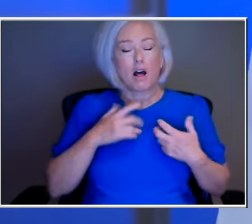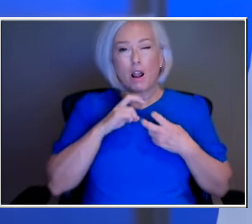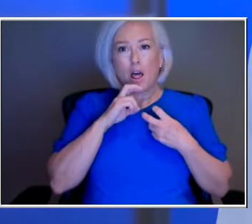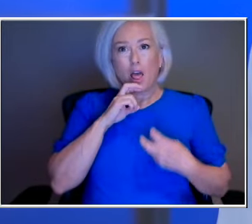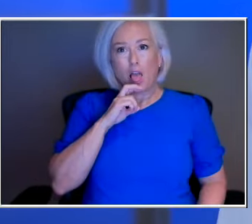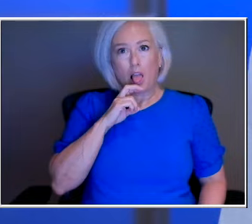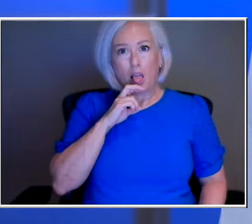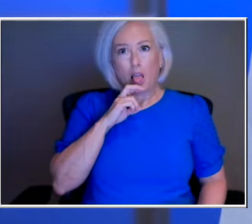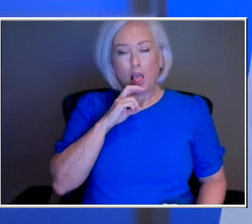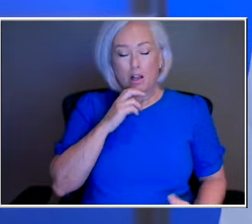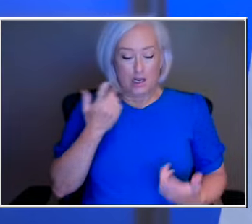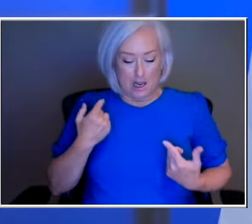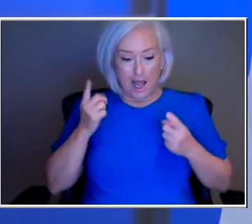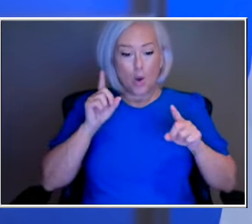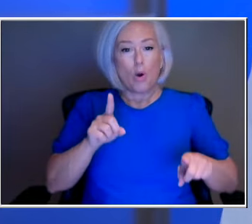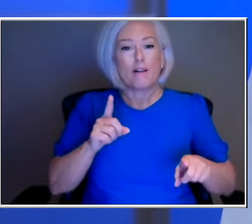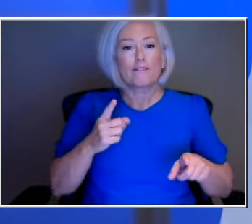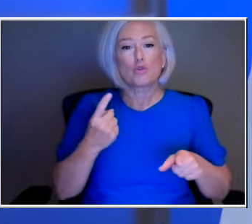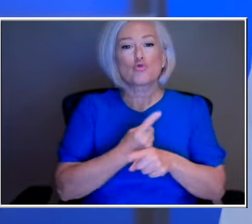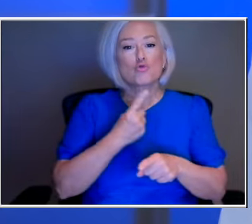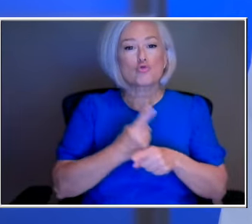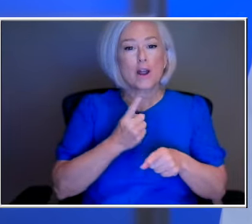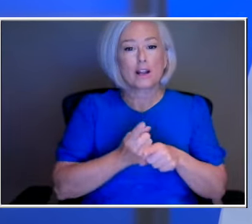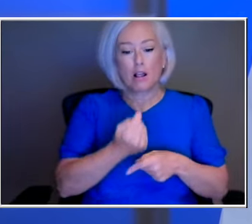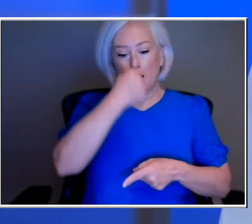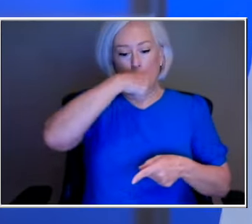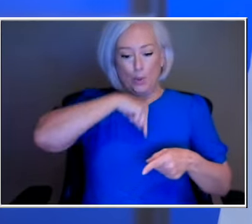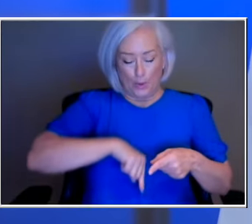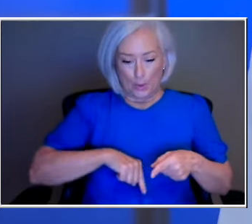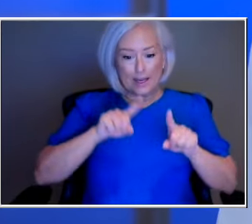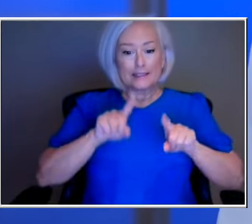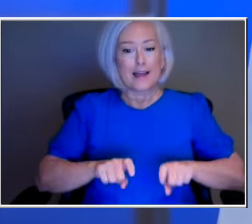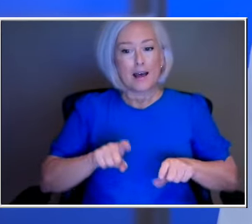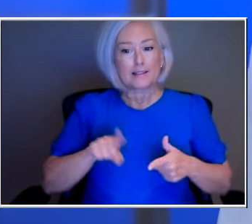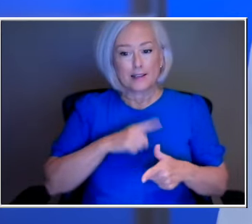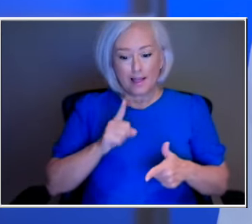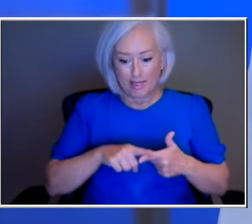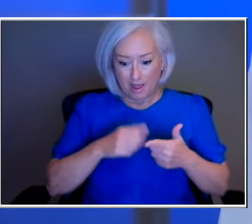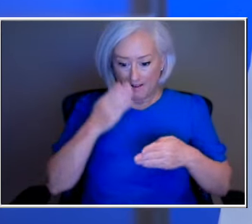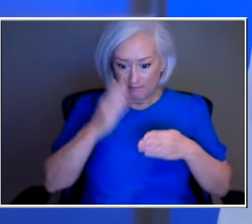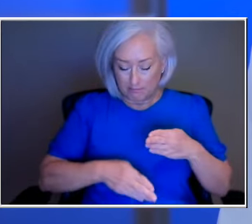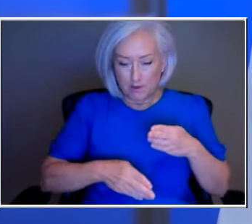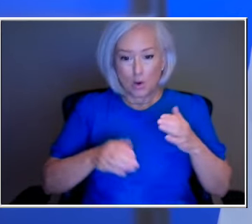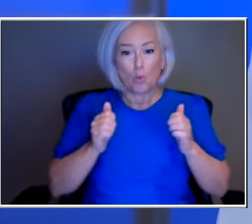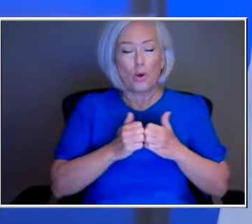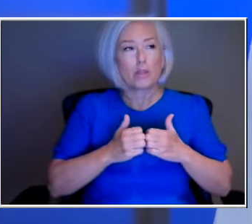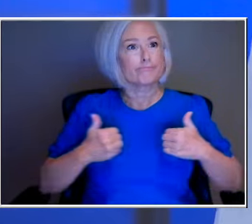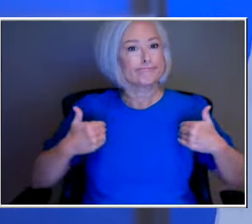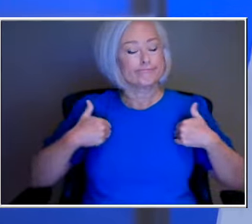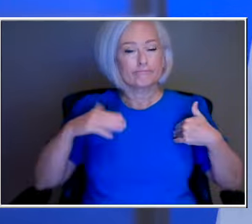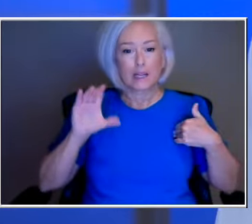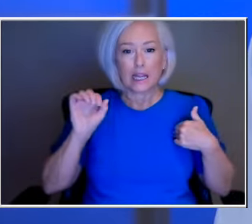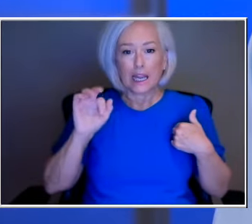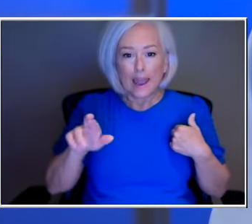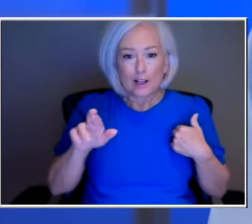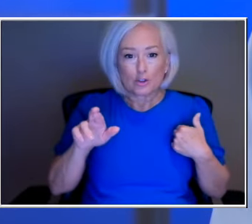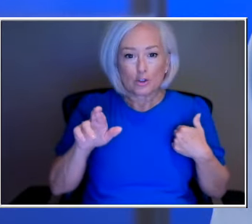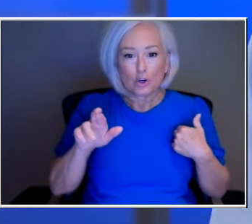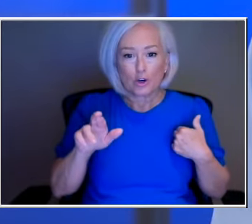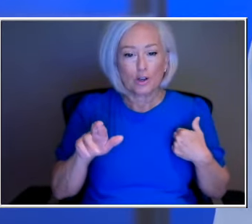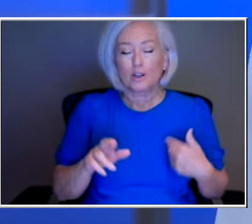routine endoscope thinking, man, I have cancer. And so I'd say we spent the